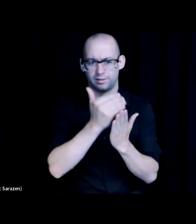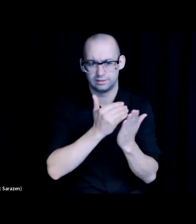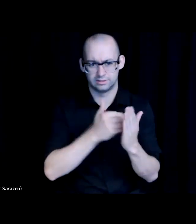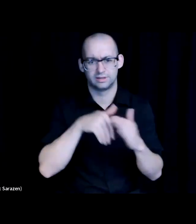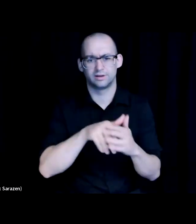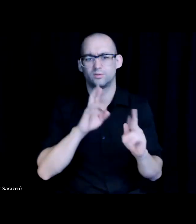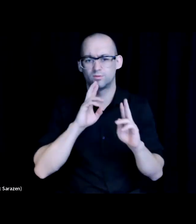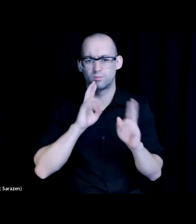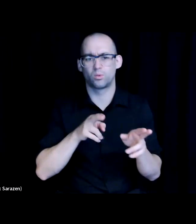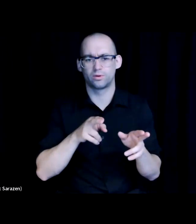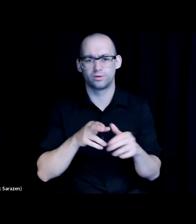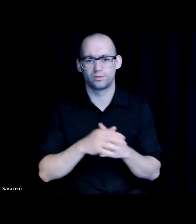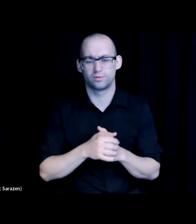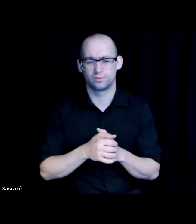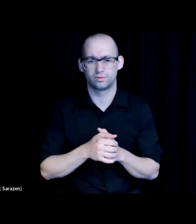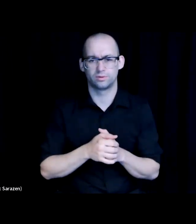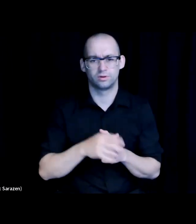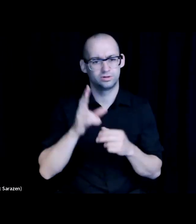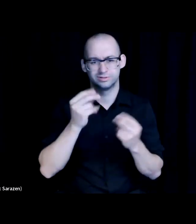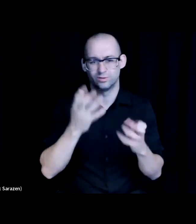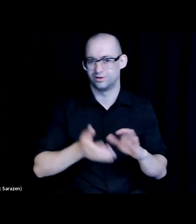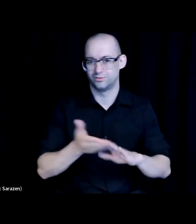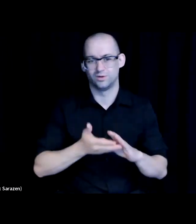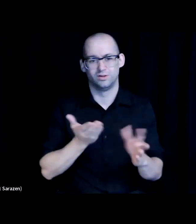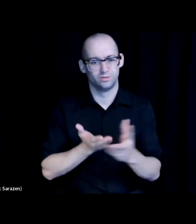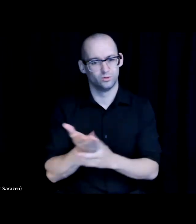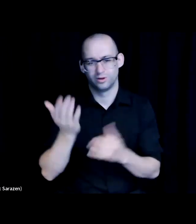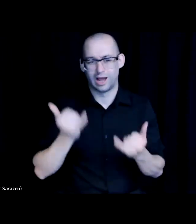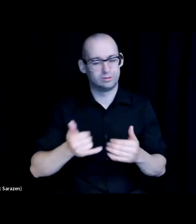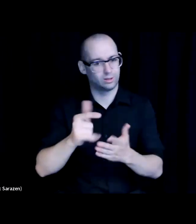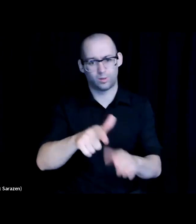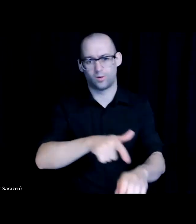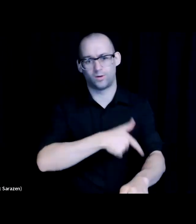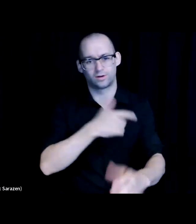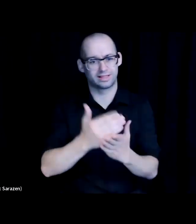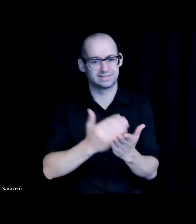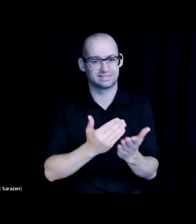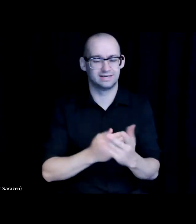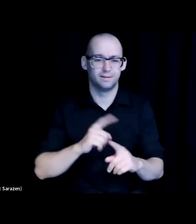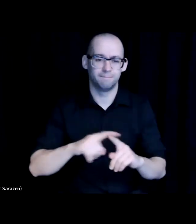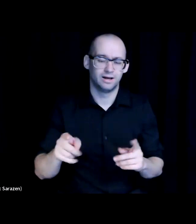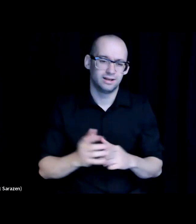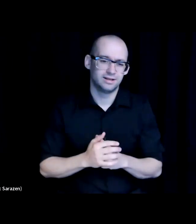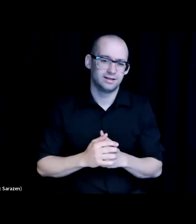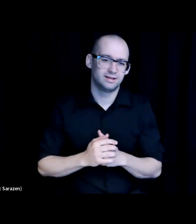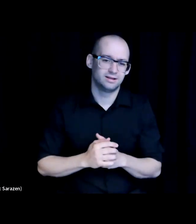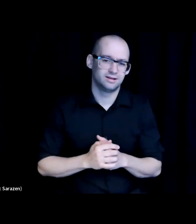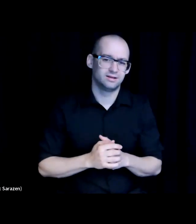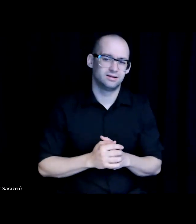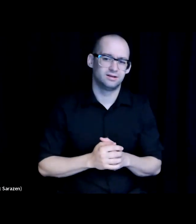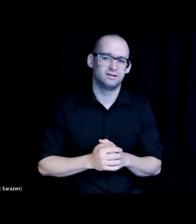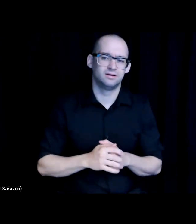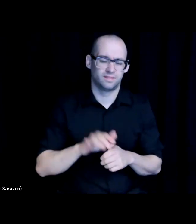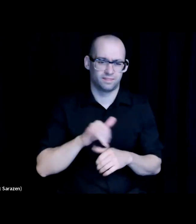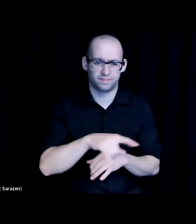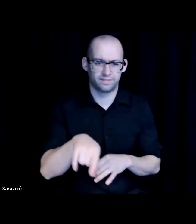I didn't want to run them through right now, but they are efforts that communities could consider taking on to